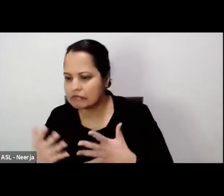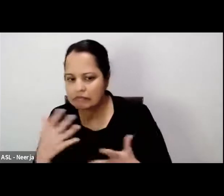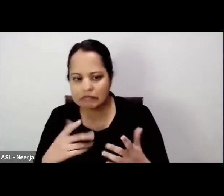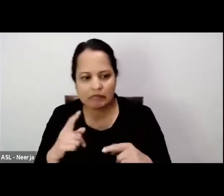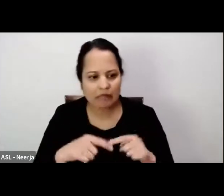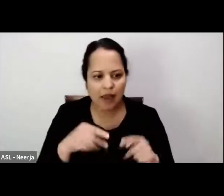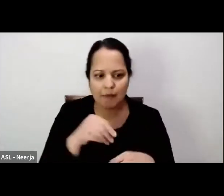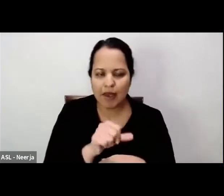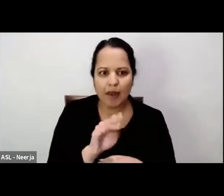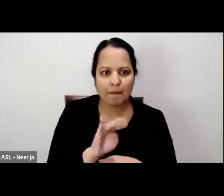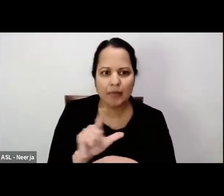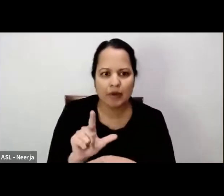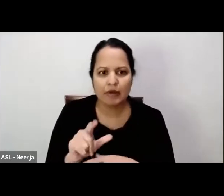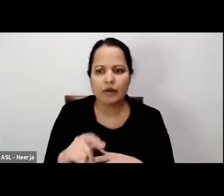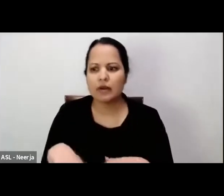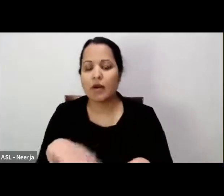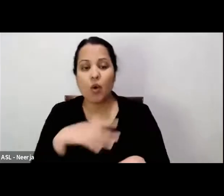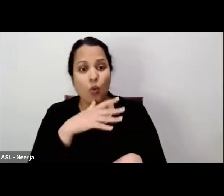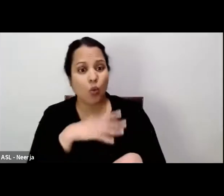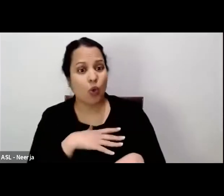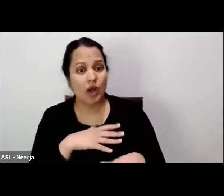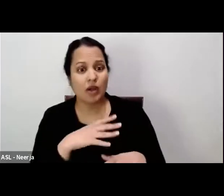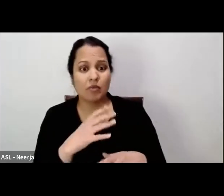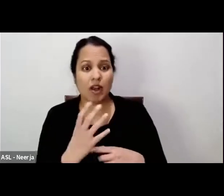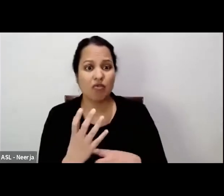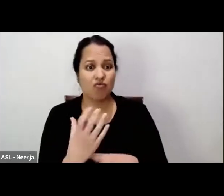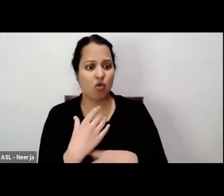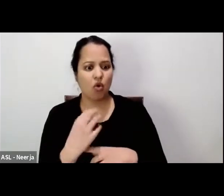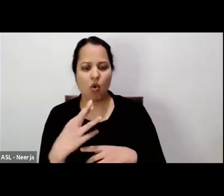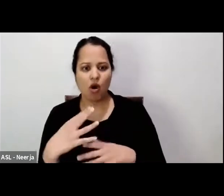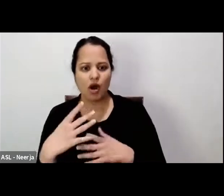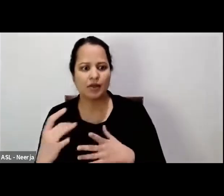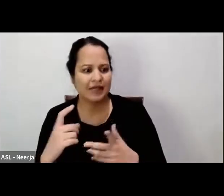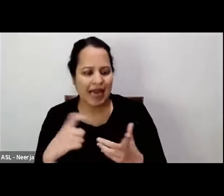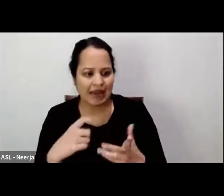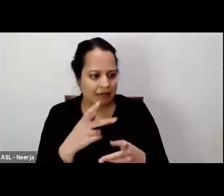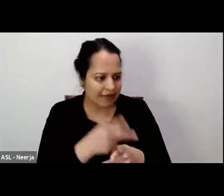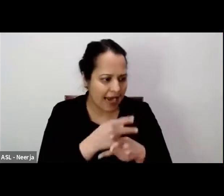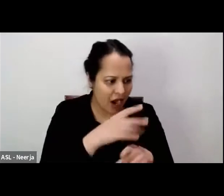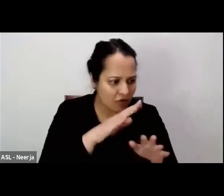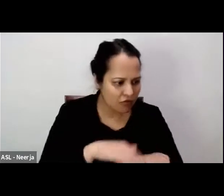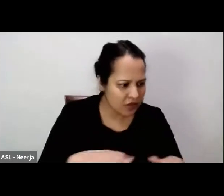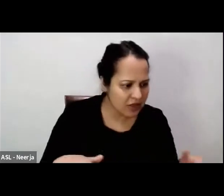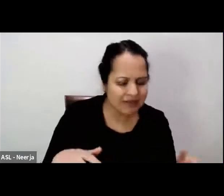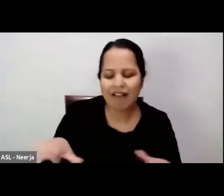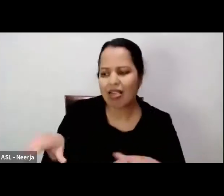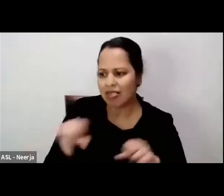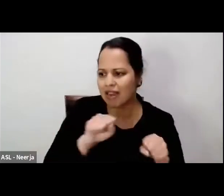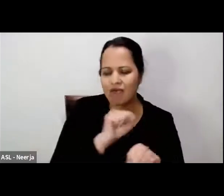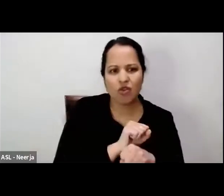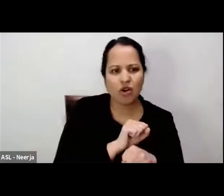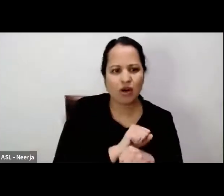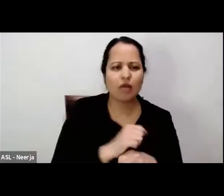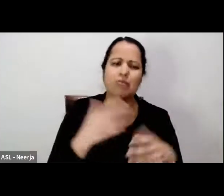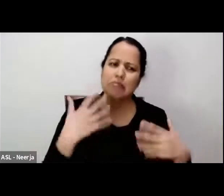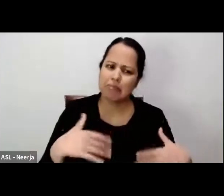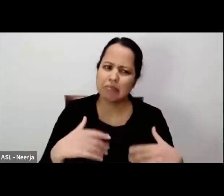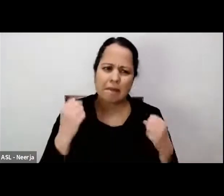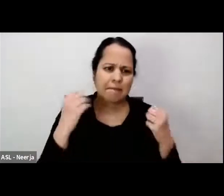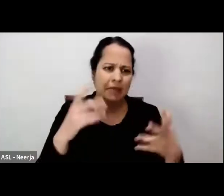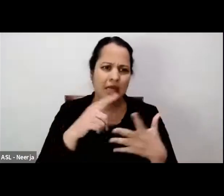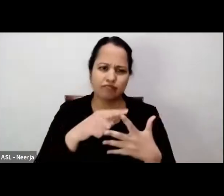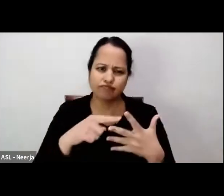to or choosing to leave the workforce to take care of the kids. We just have seen so many examples of how women,